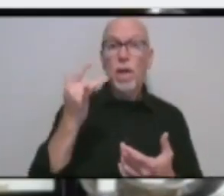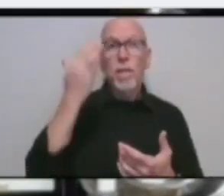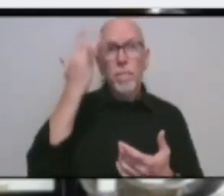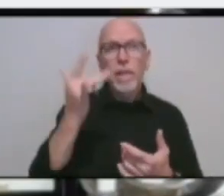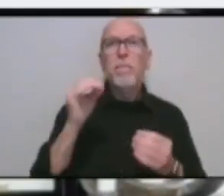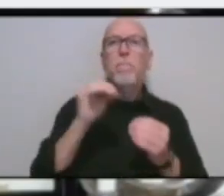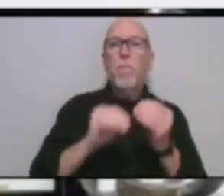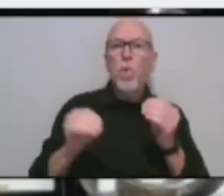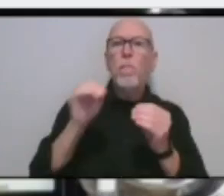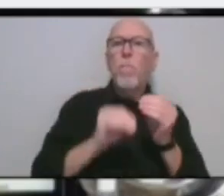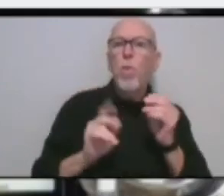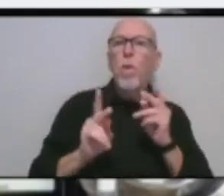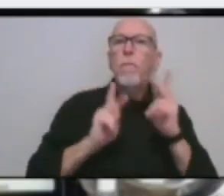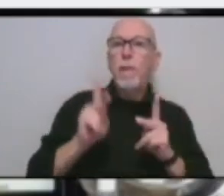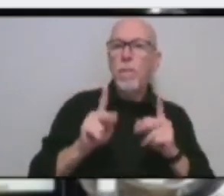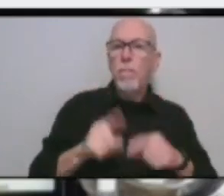Hoosiers